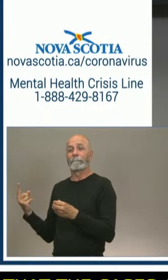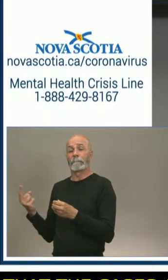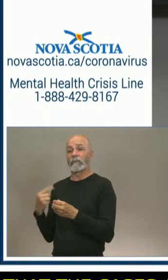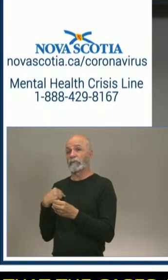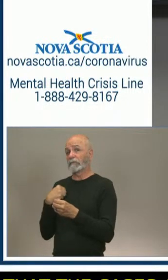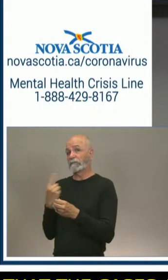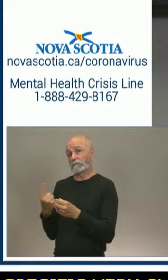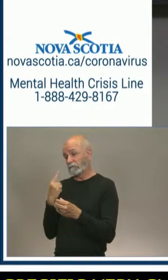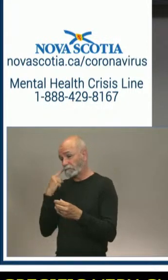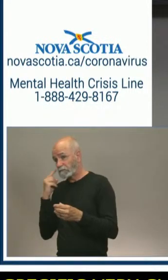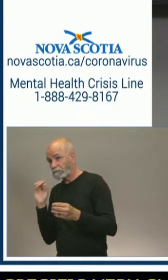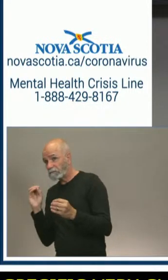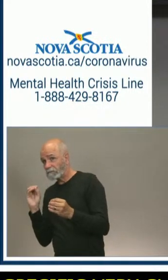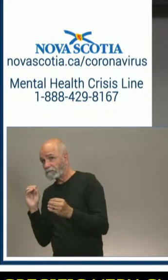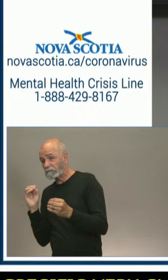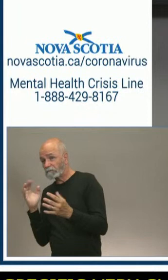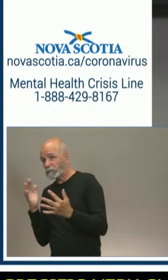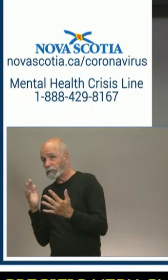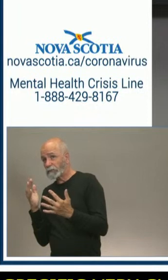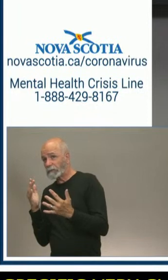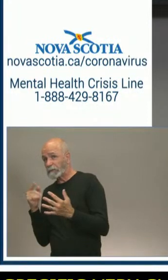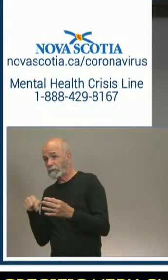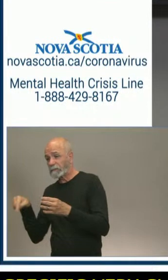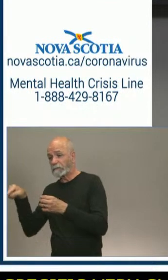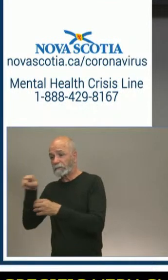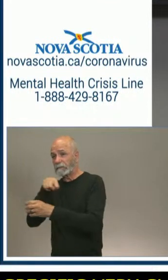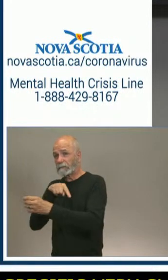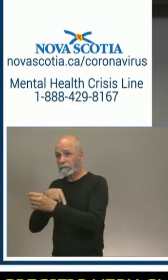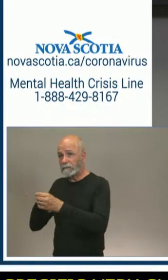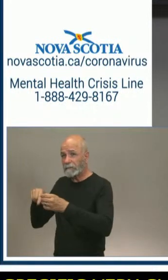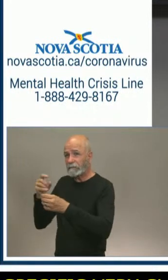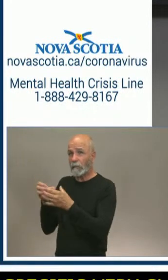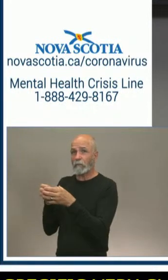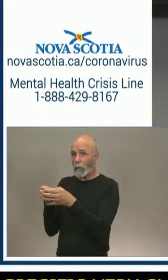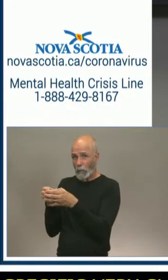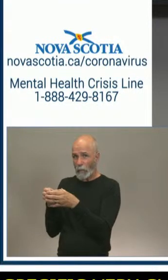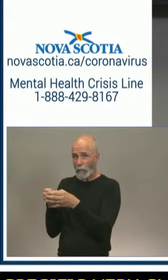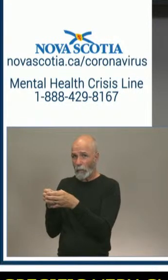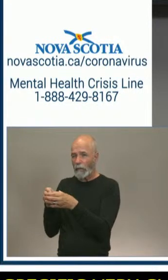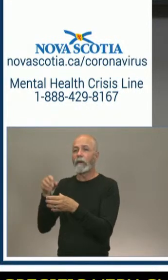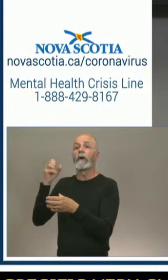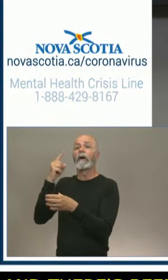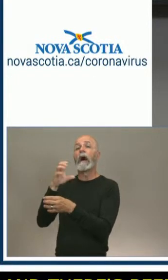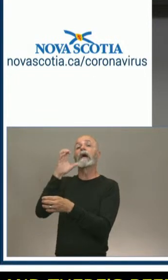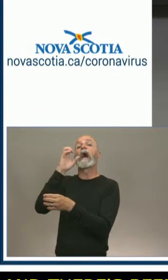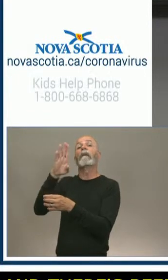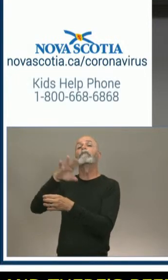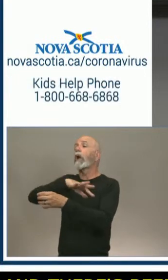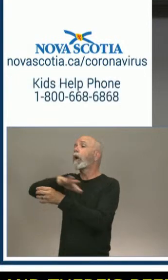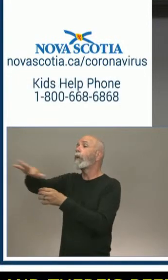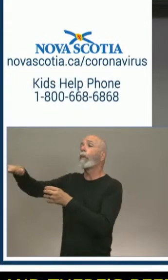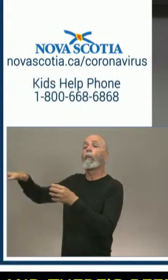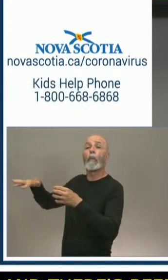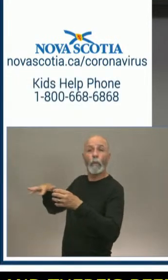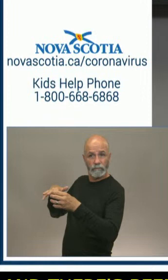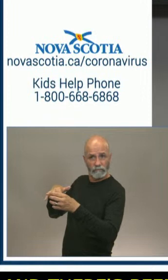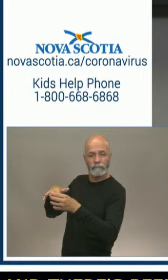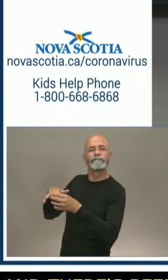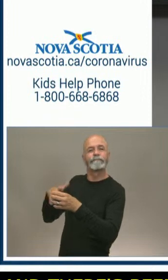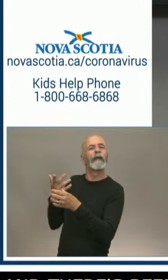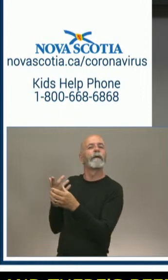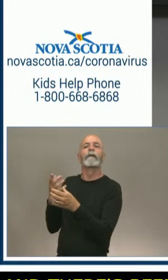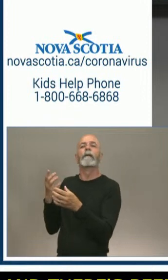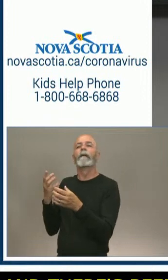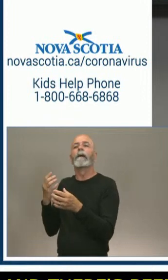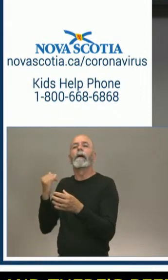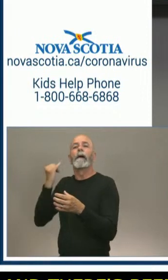seeing in cases in the eastern zone, if you will, are close contacts of previous cases and